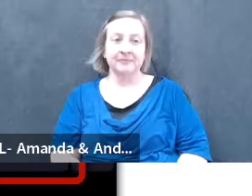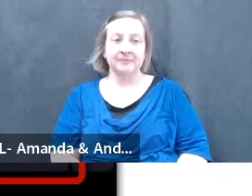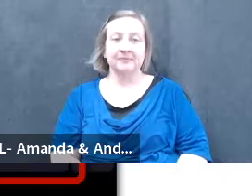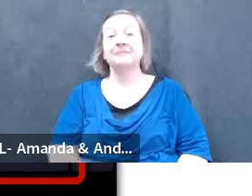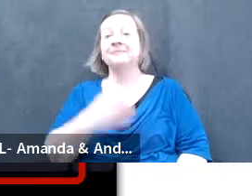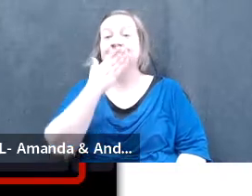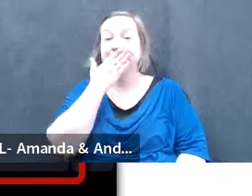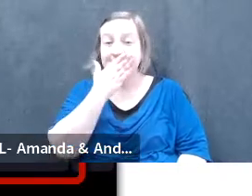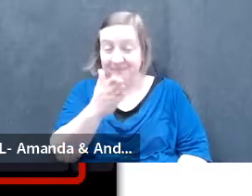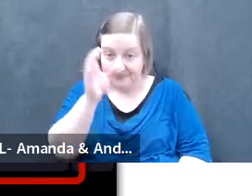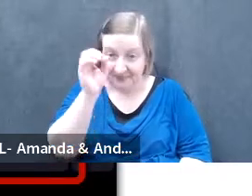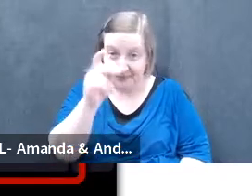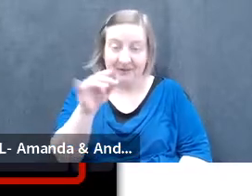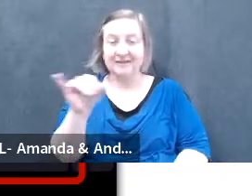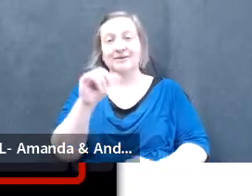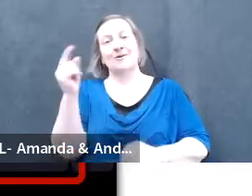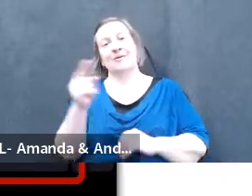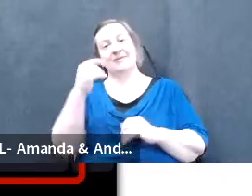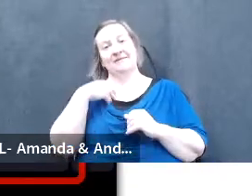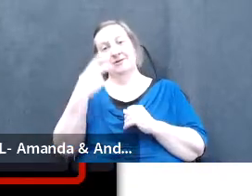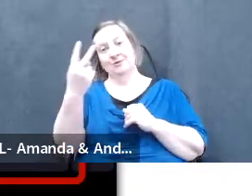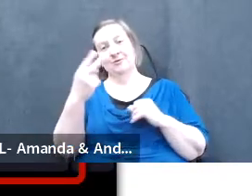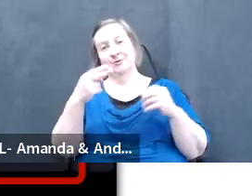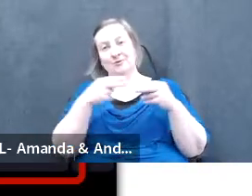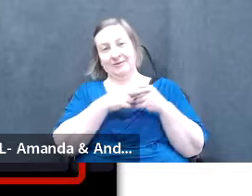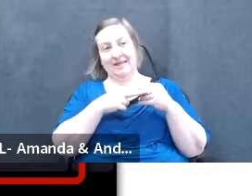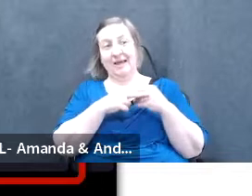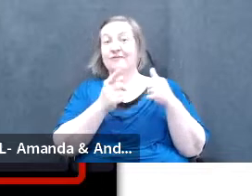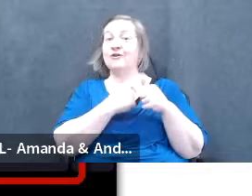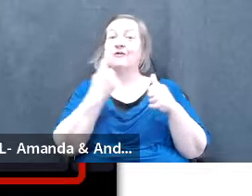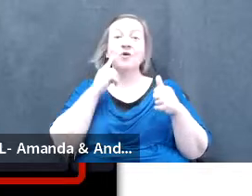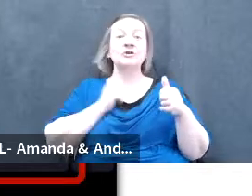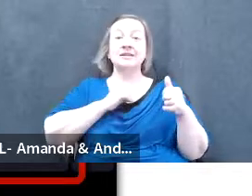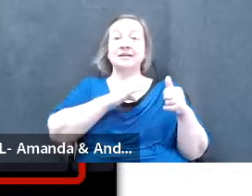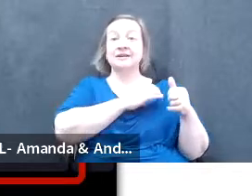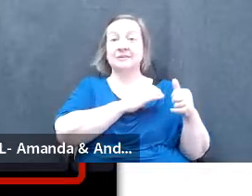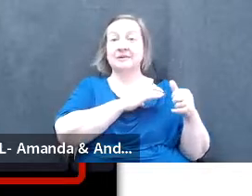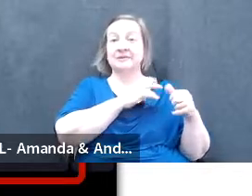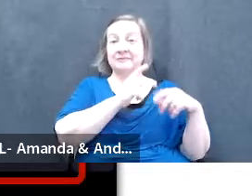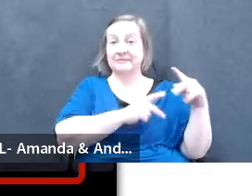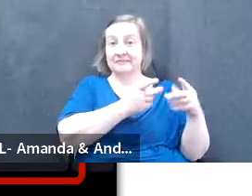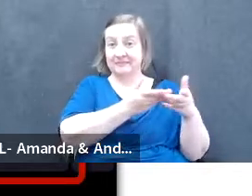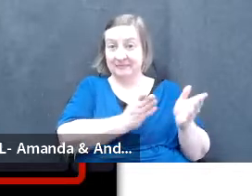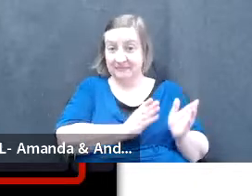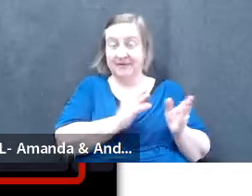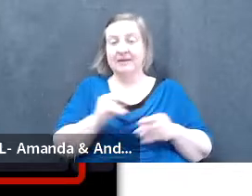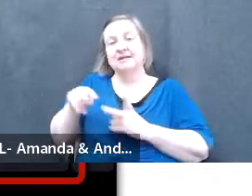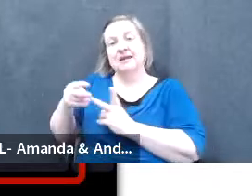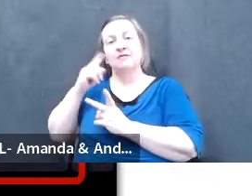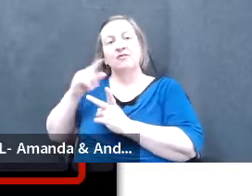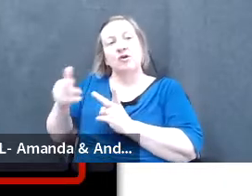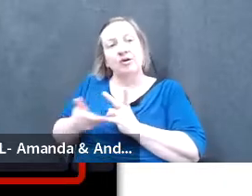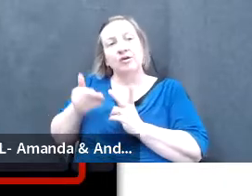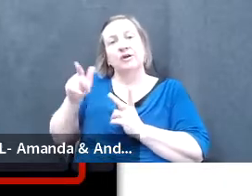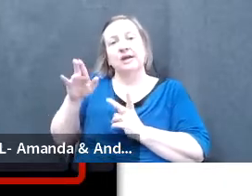Thank you. All right, so as always, I have two slides. The first one is for our steering committee members, and the second one is for our guests and